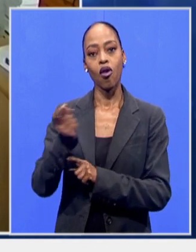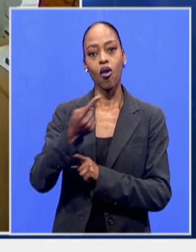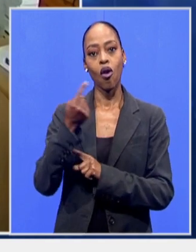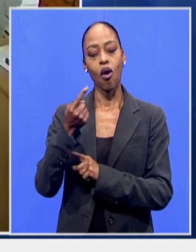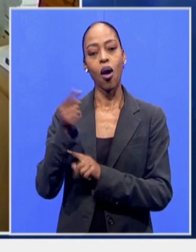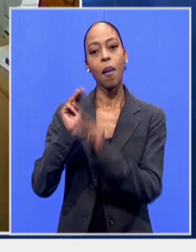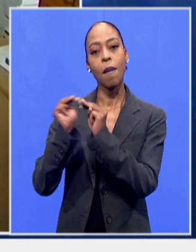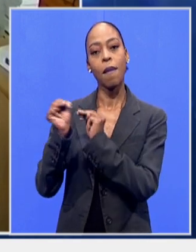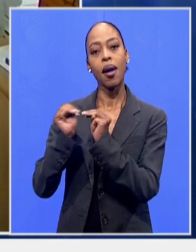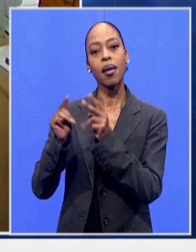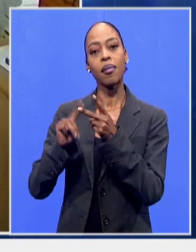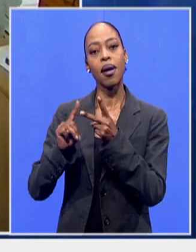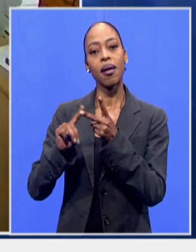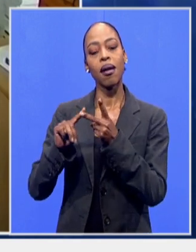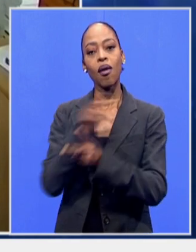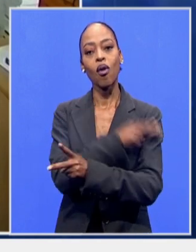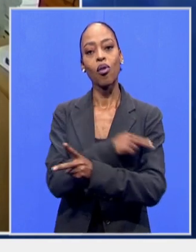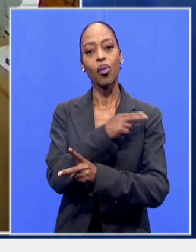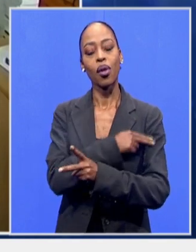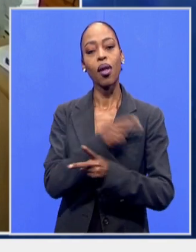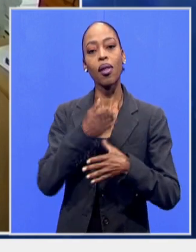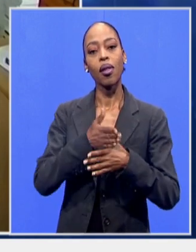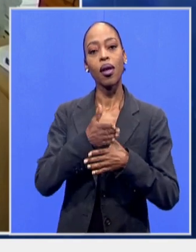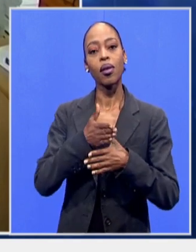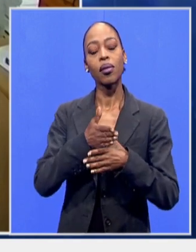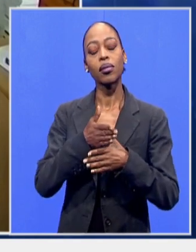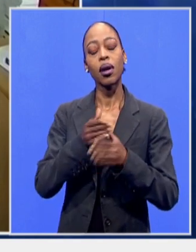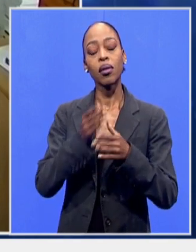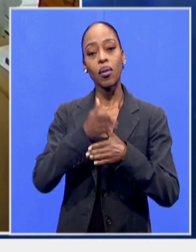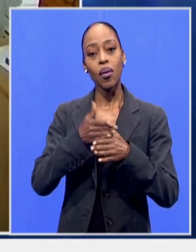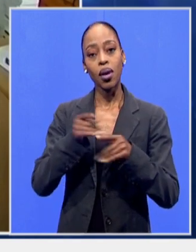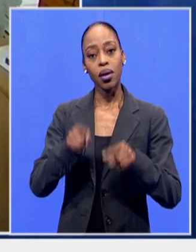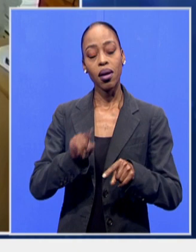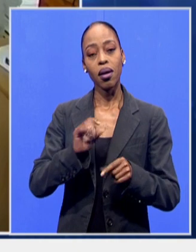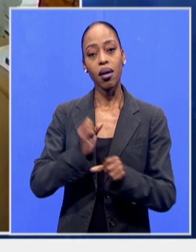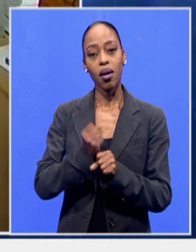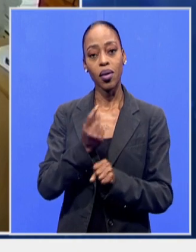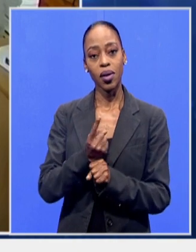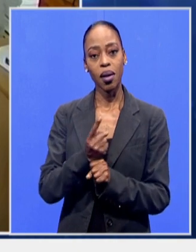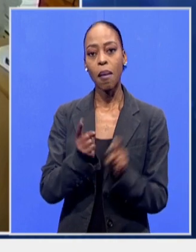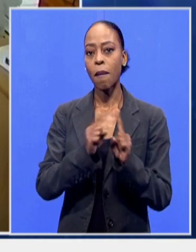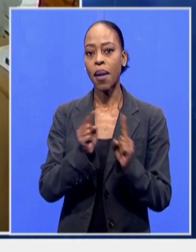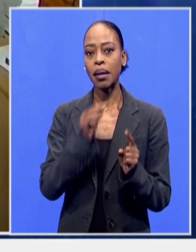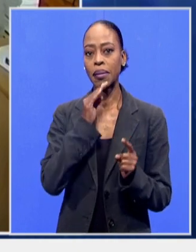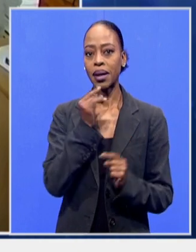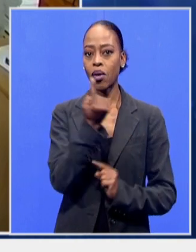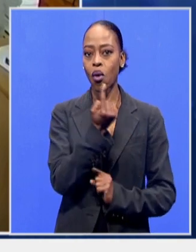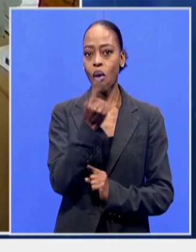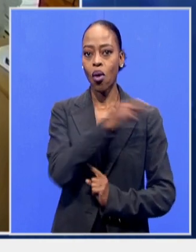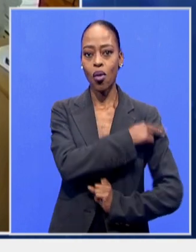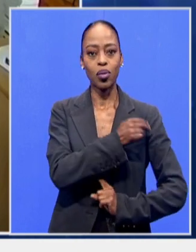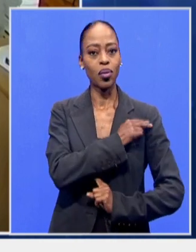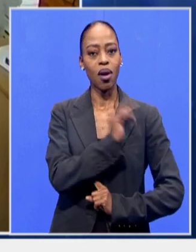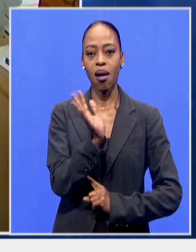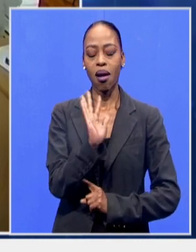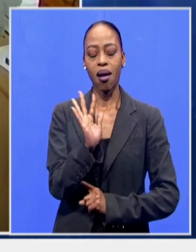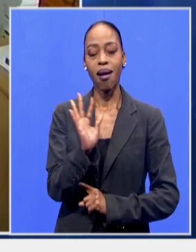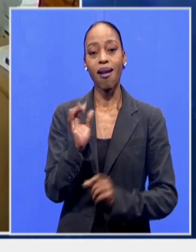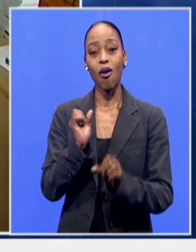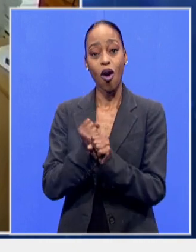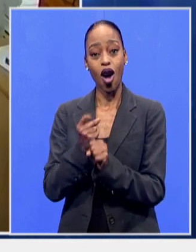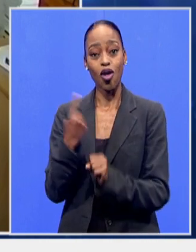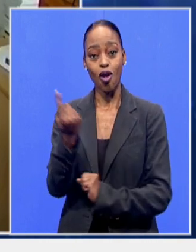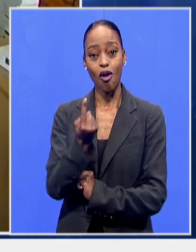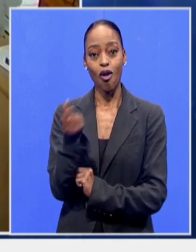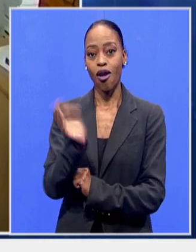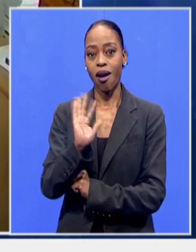accountability structures operating within the Gauteng province, but are probably not unique to the Gauteng province. This is the kind of finding